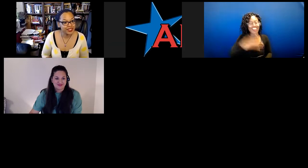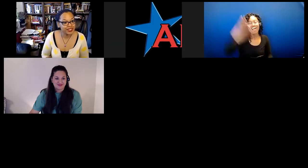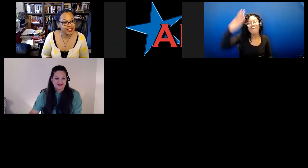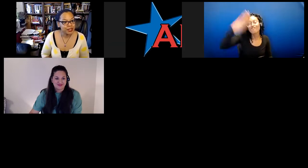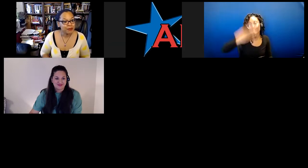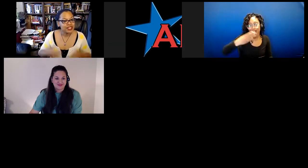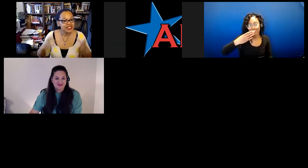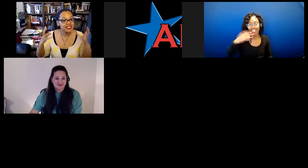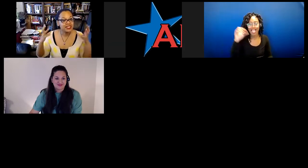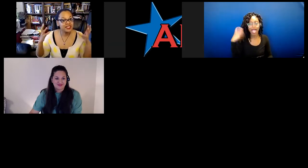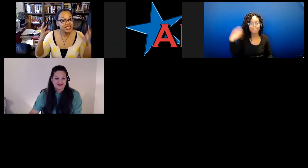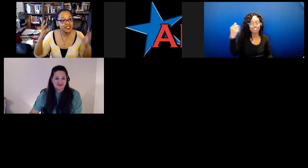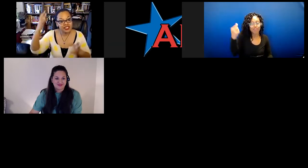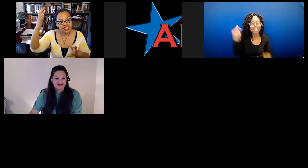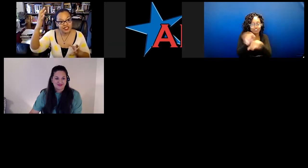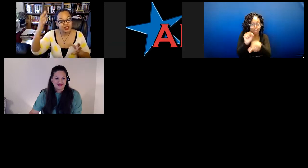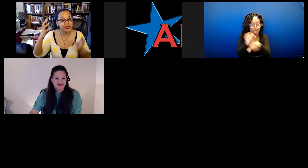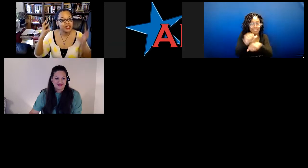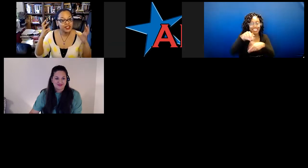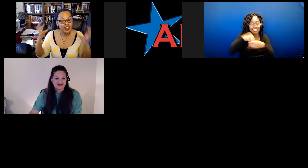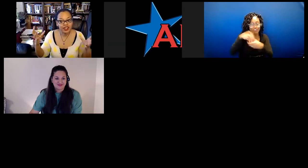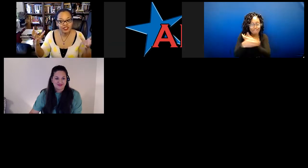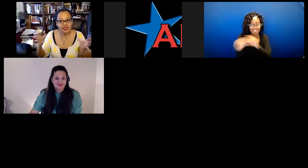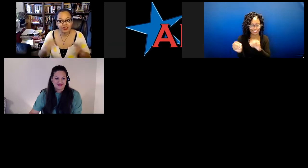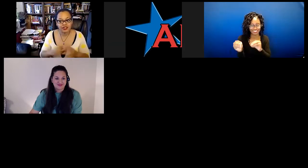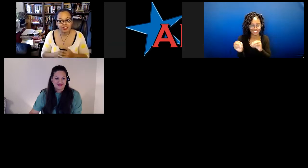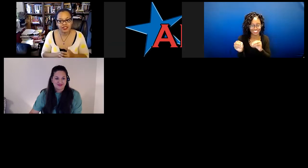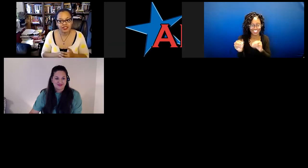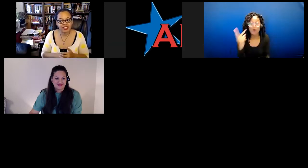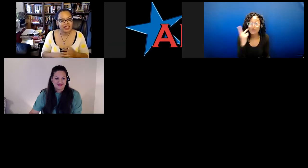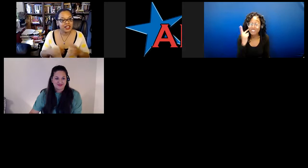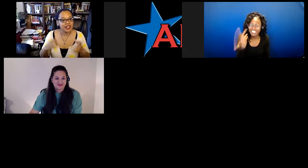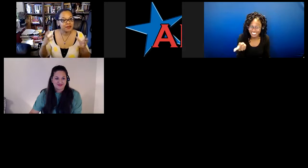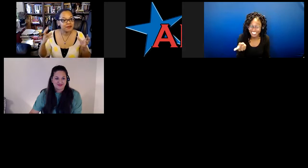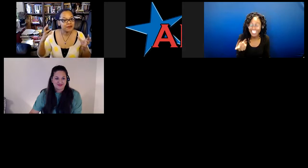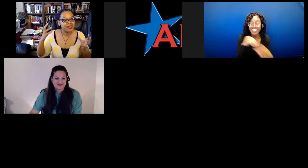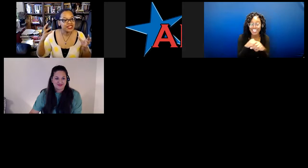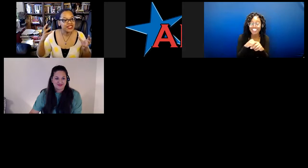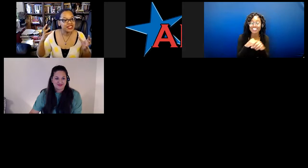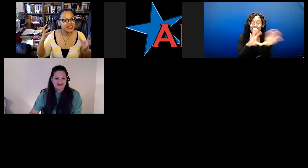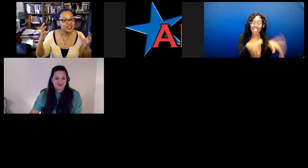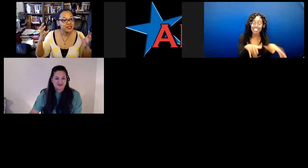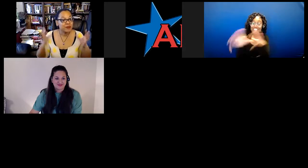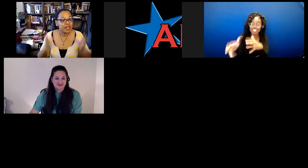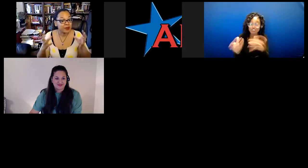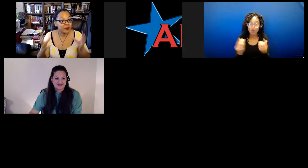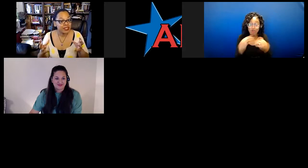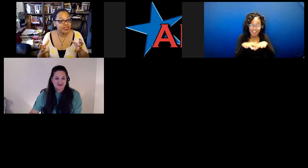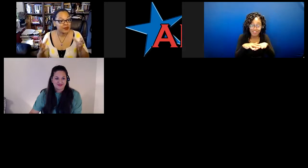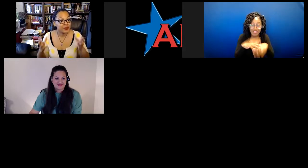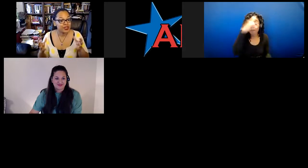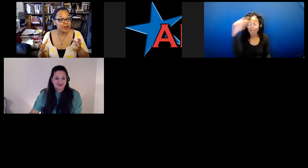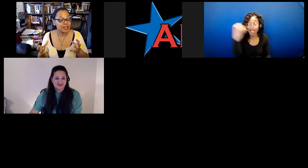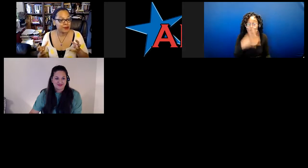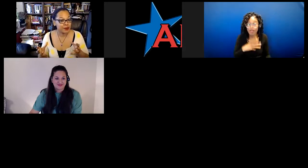work. Because of the intersectional constructs of this, the Black women